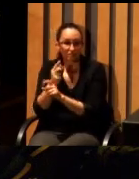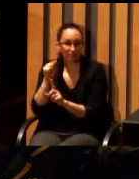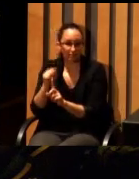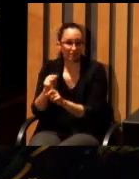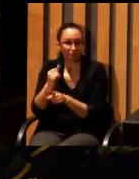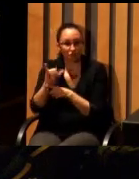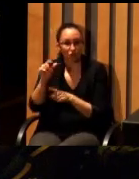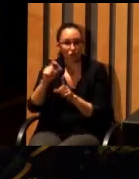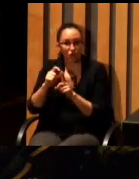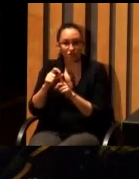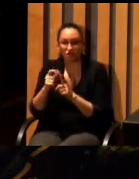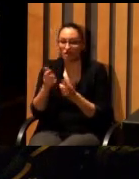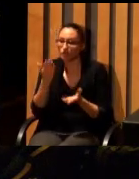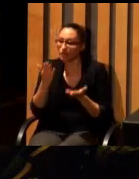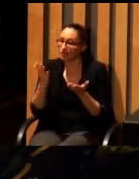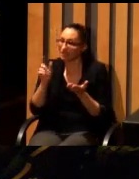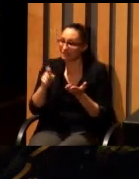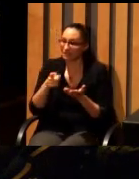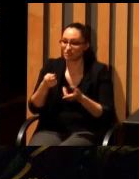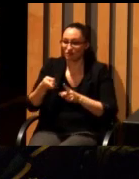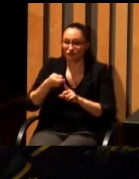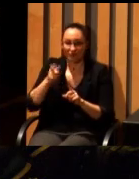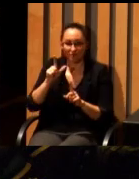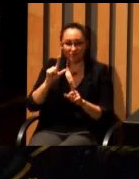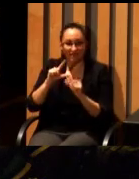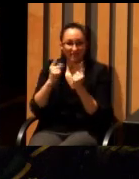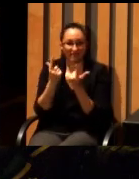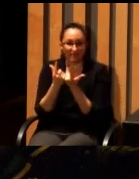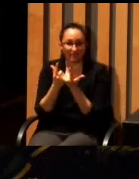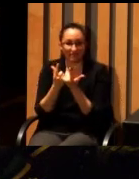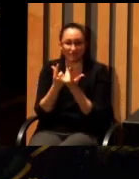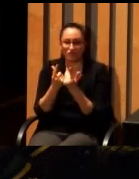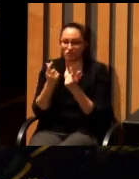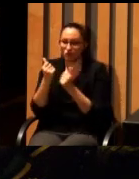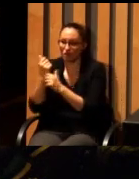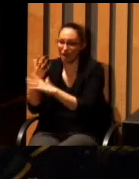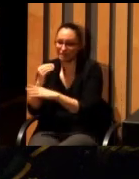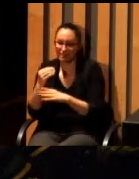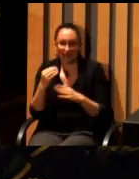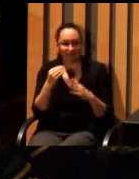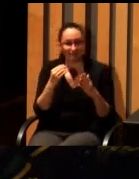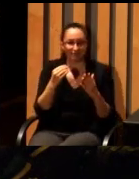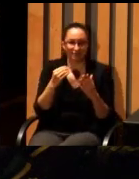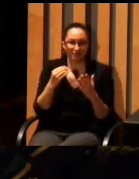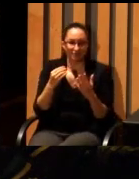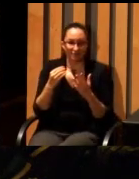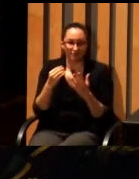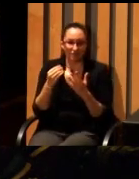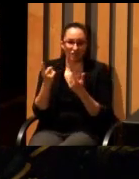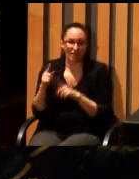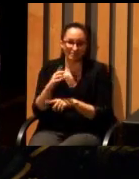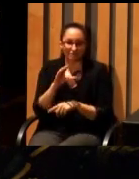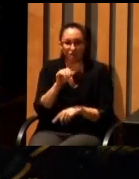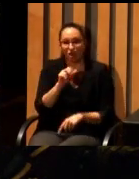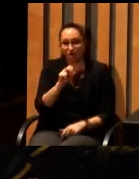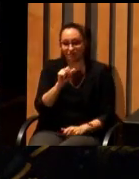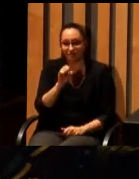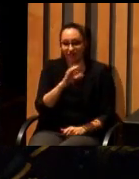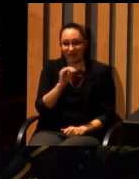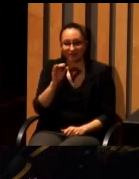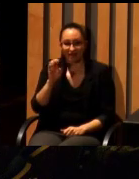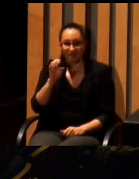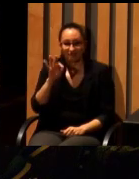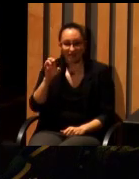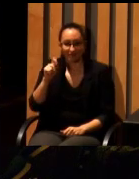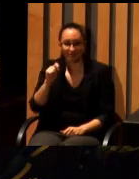impetus has to come from the league. So in looking at cause and effect, what would create that action by the league? And Mr. Holden, you mentioned that there was a newspaper